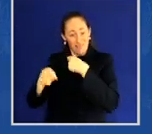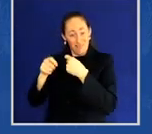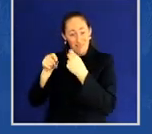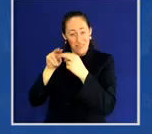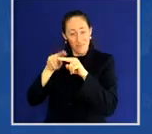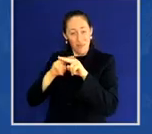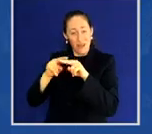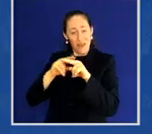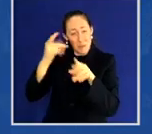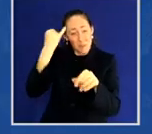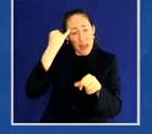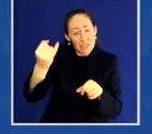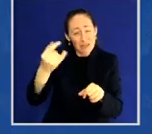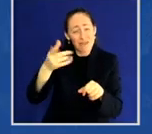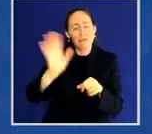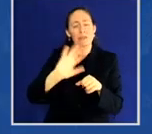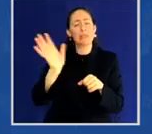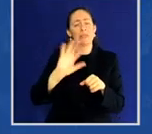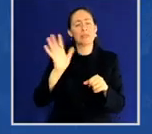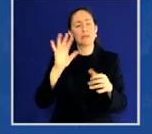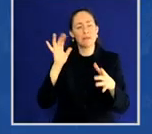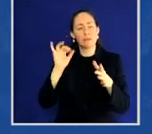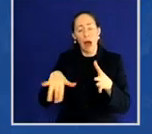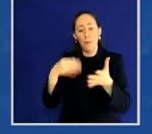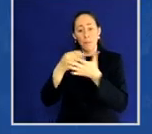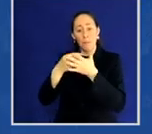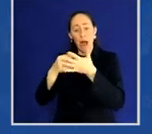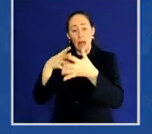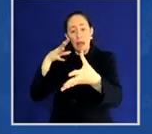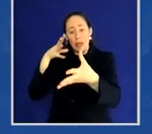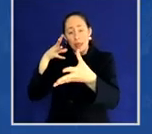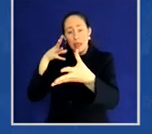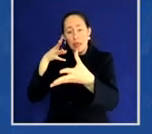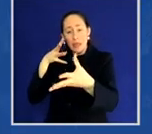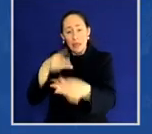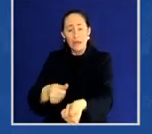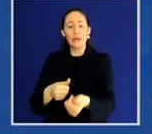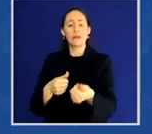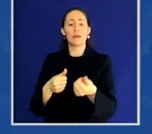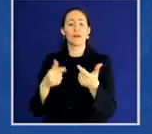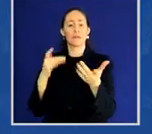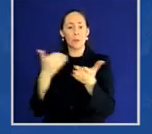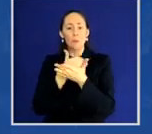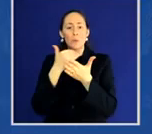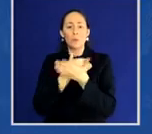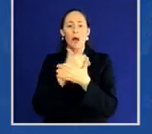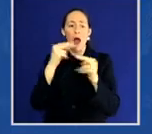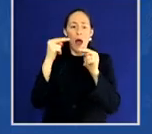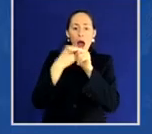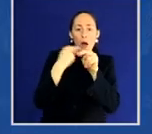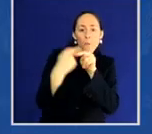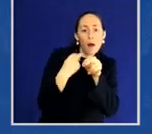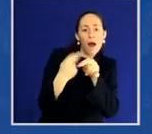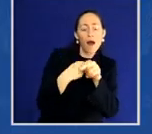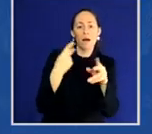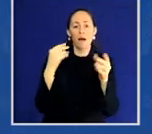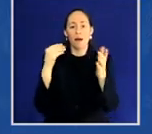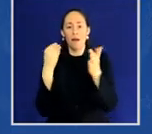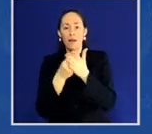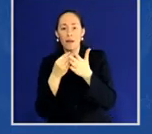mile on I-95. This is the bargain of bargains of bargains. It's economical and it's